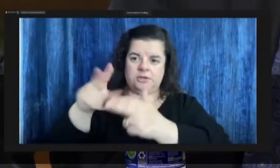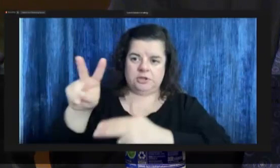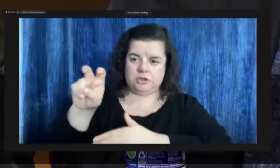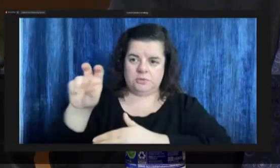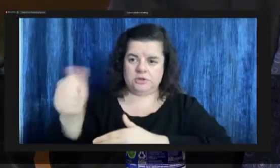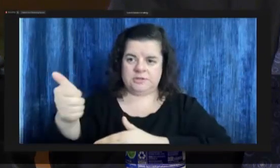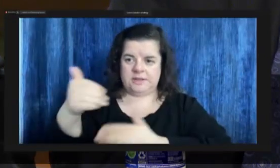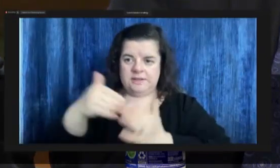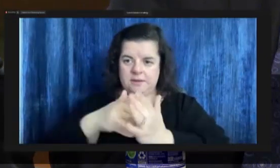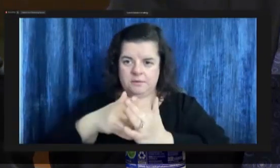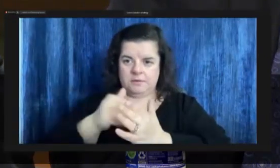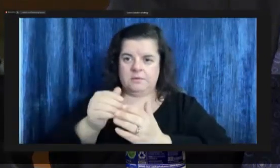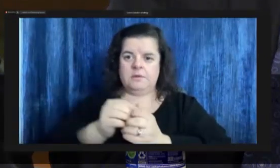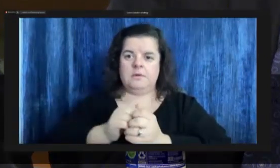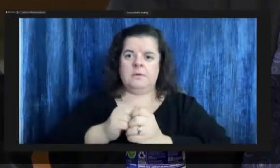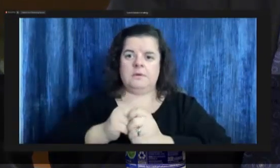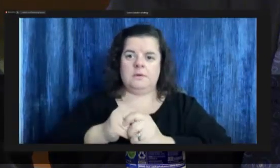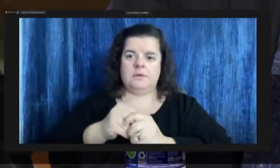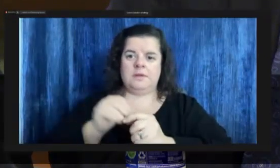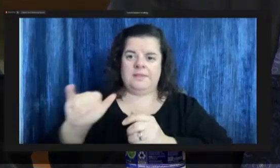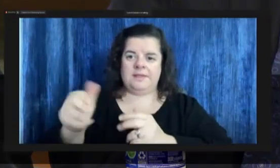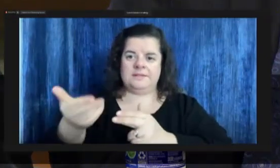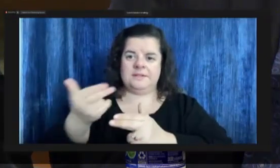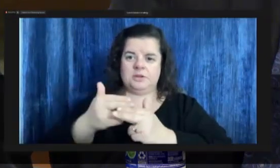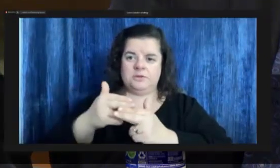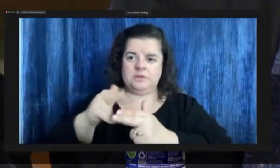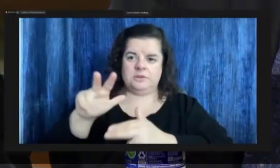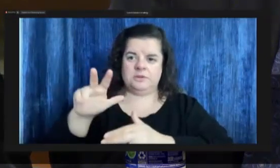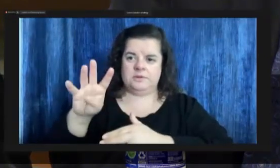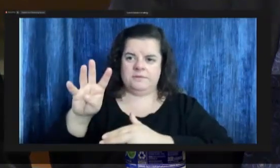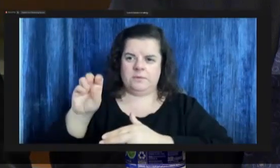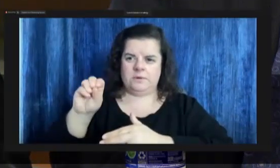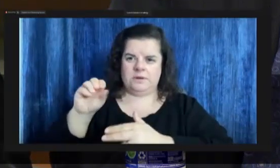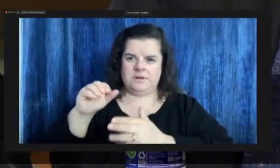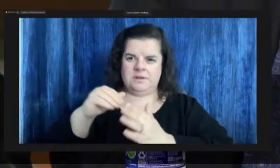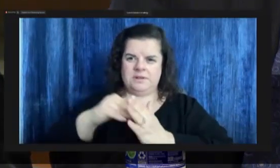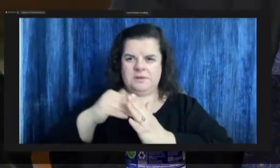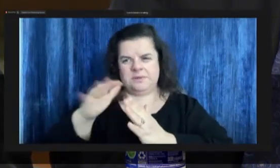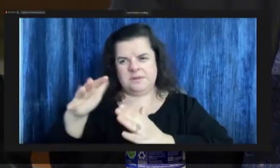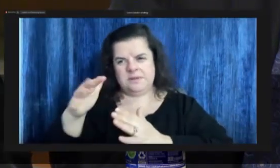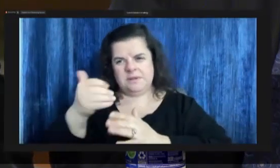210. 210, which is an increase of 40,000, give or take, per office.